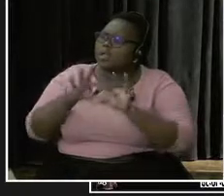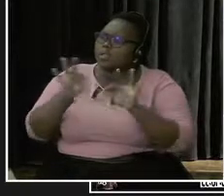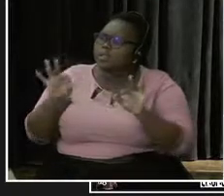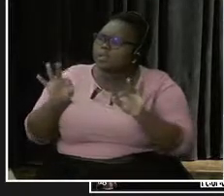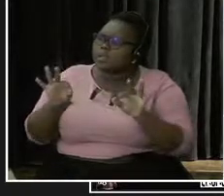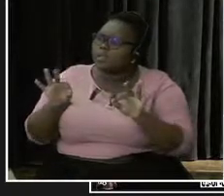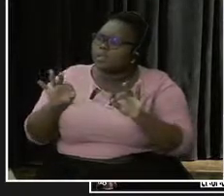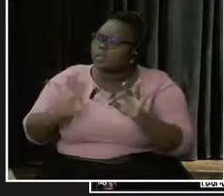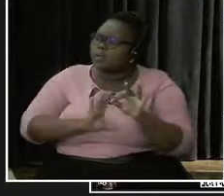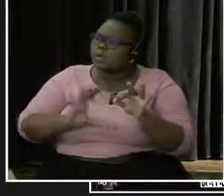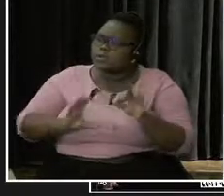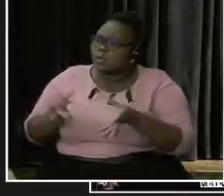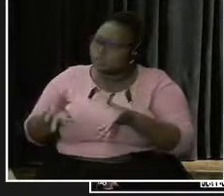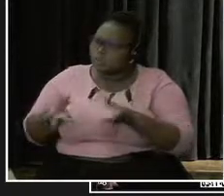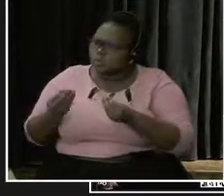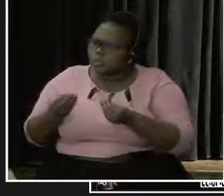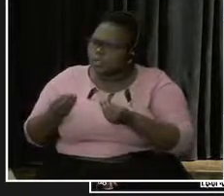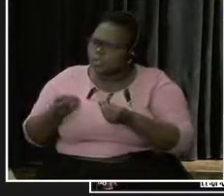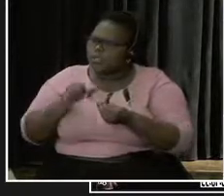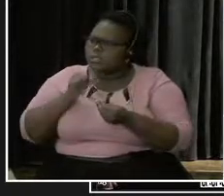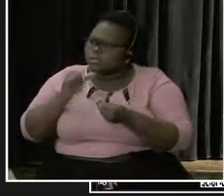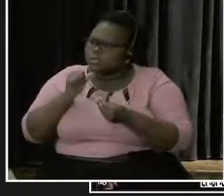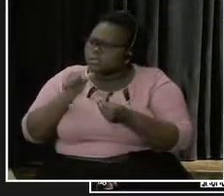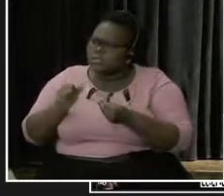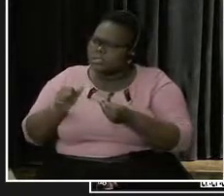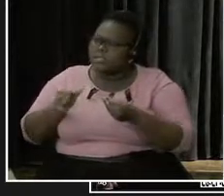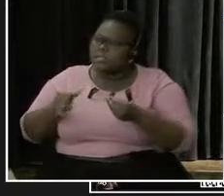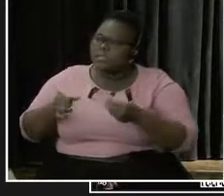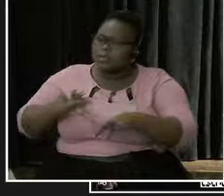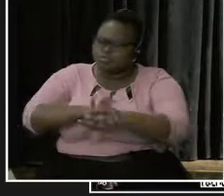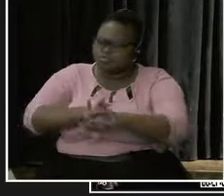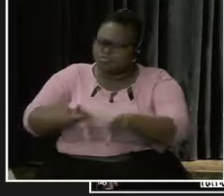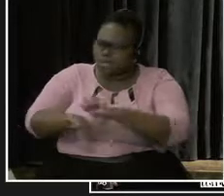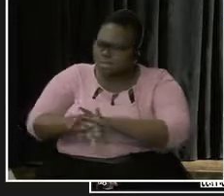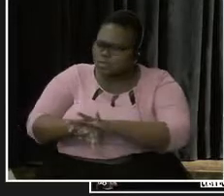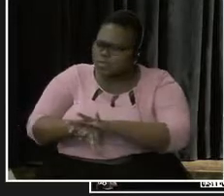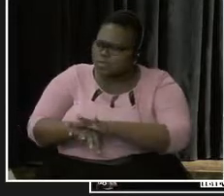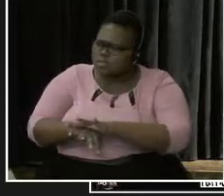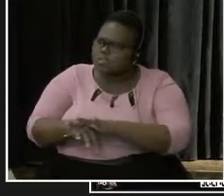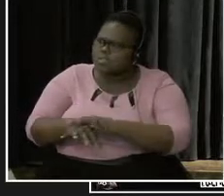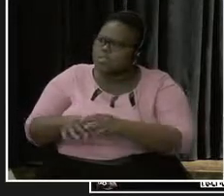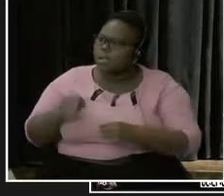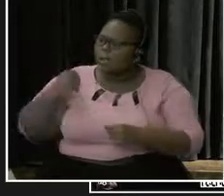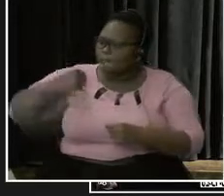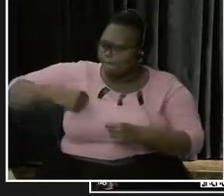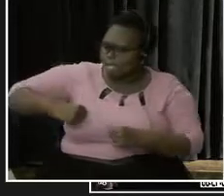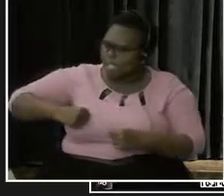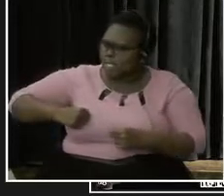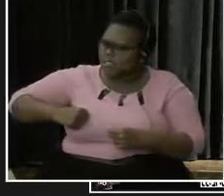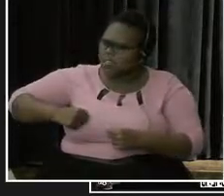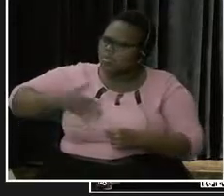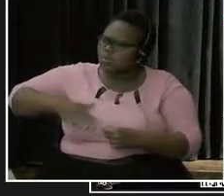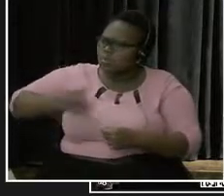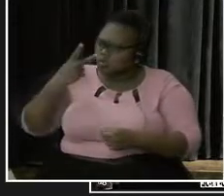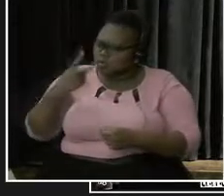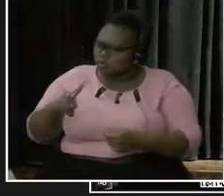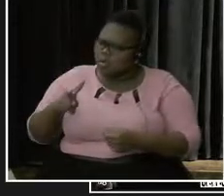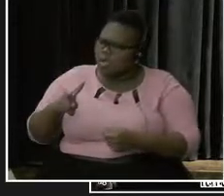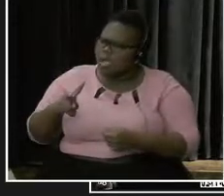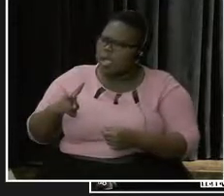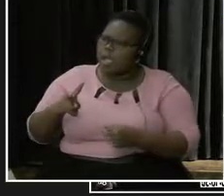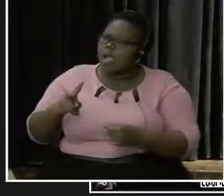whether they be tracksuits or bags or T-shirts made in China, we'd really like to see those start being made in South Africa. In fact,